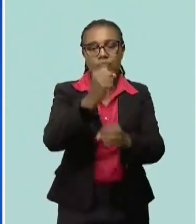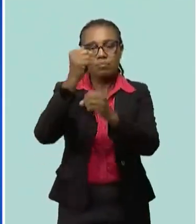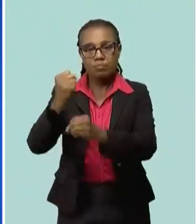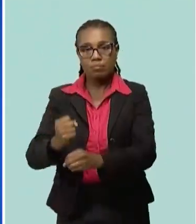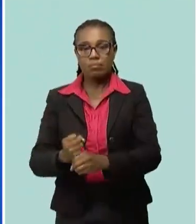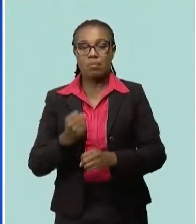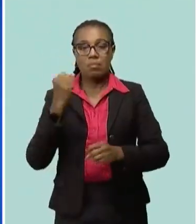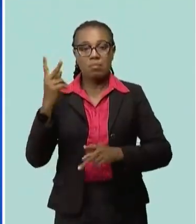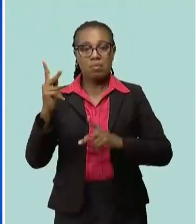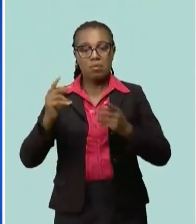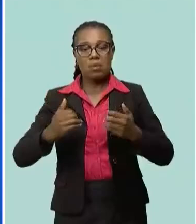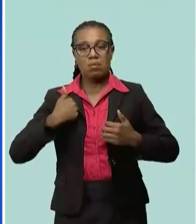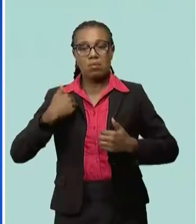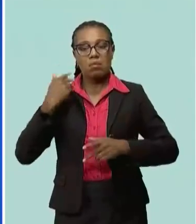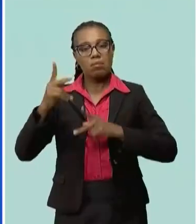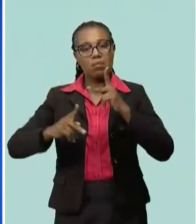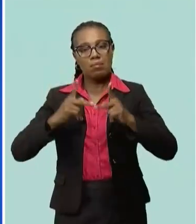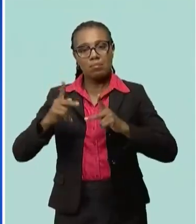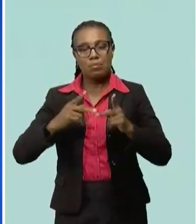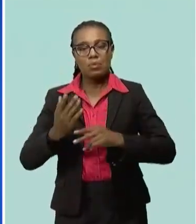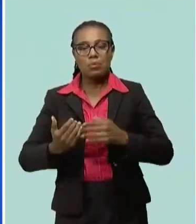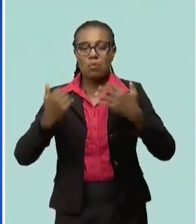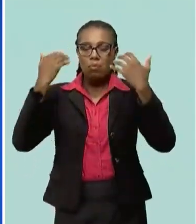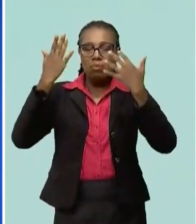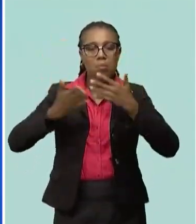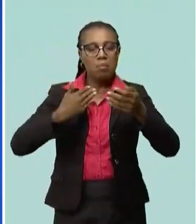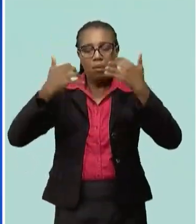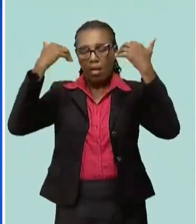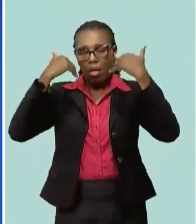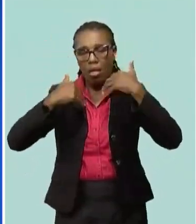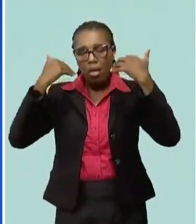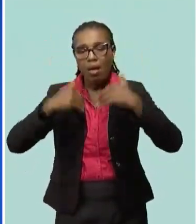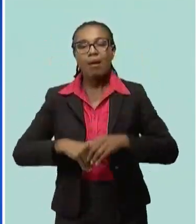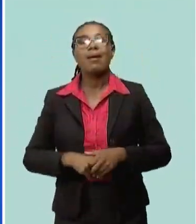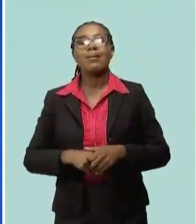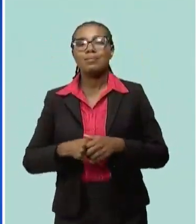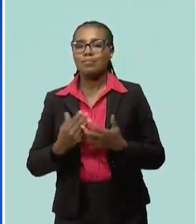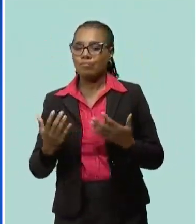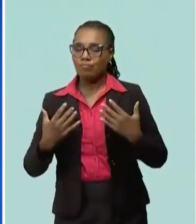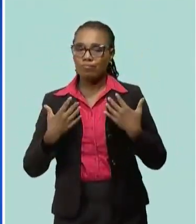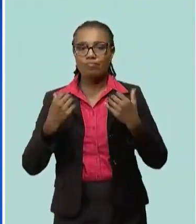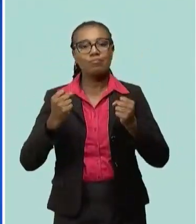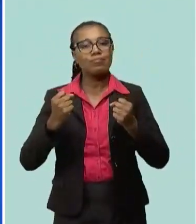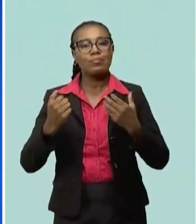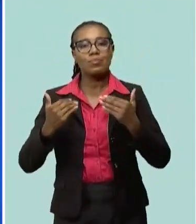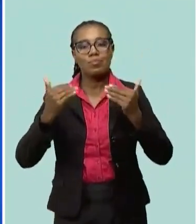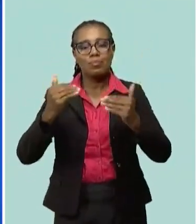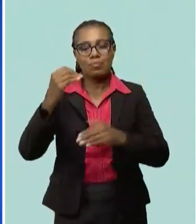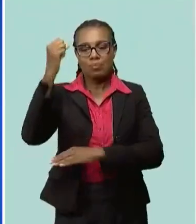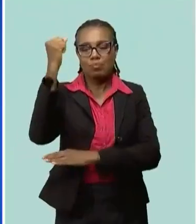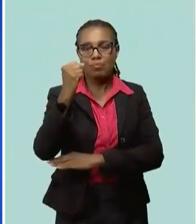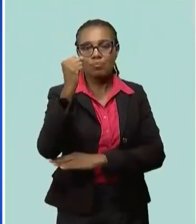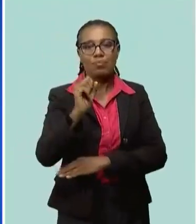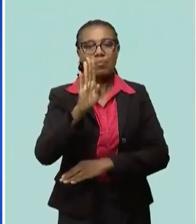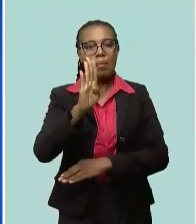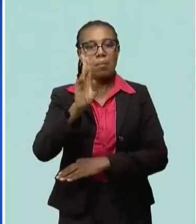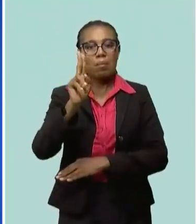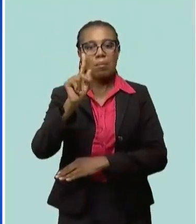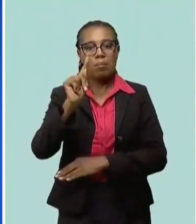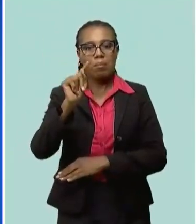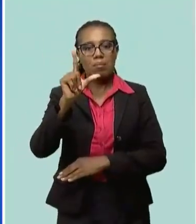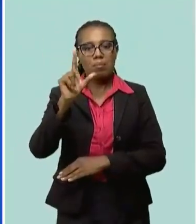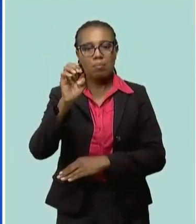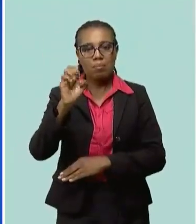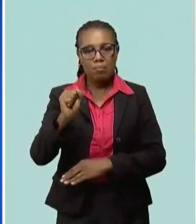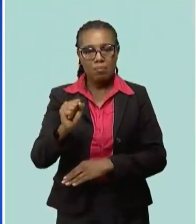braved the heat this morning to help with that effort. They planted about 30 along the Barbados Trailway in Buttle, St. George.